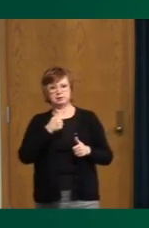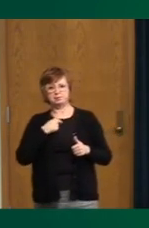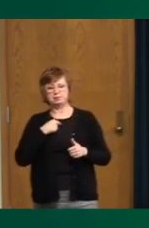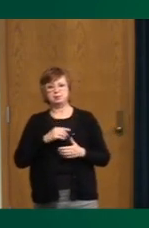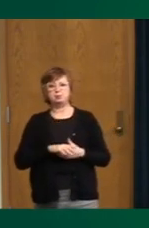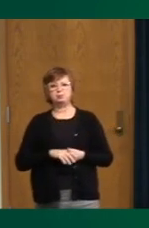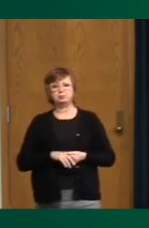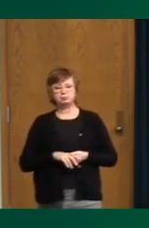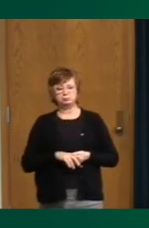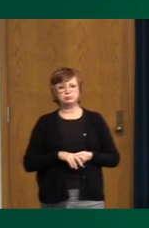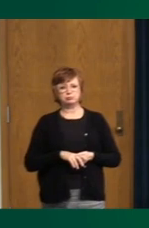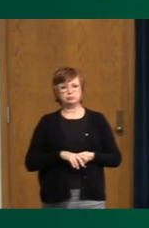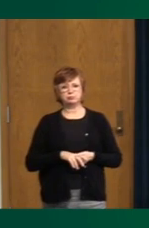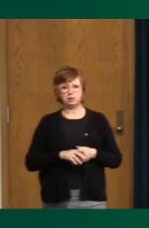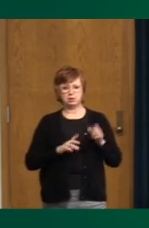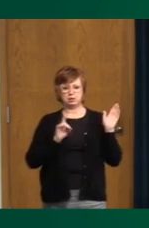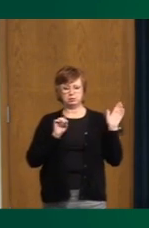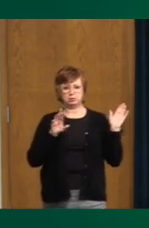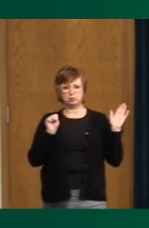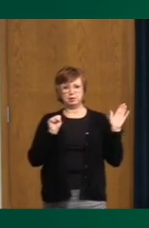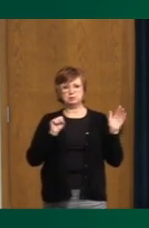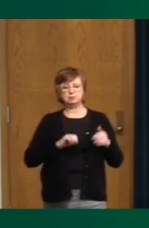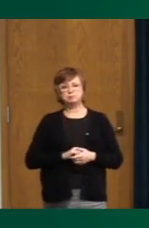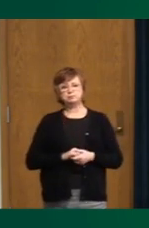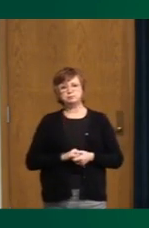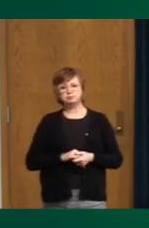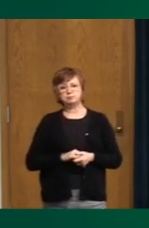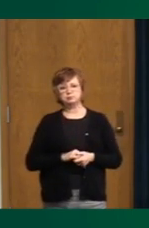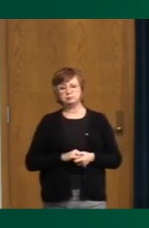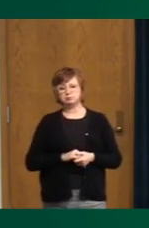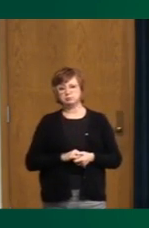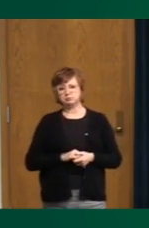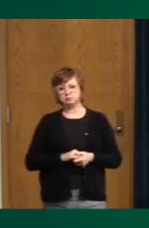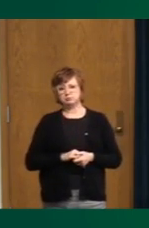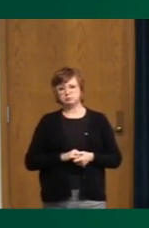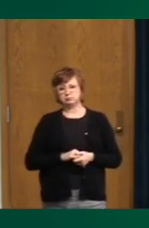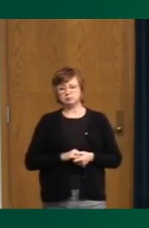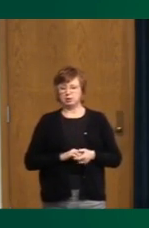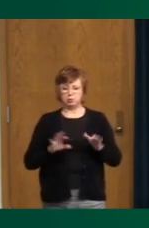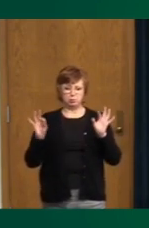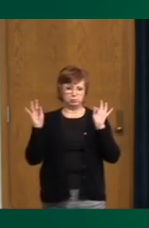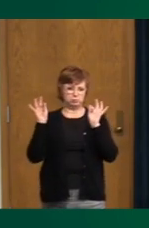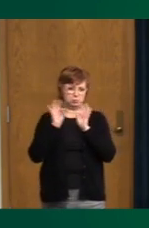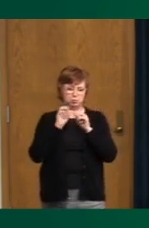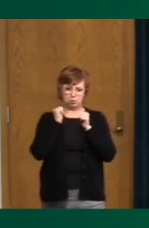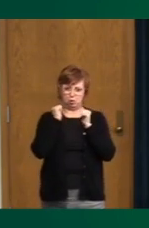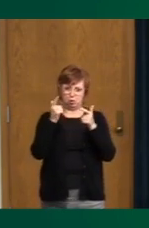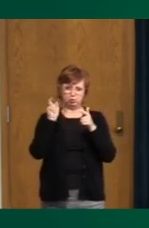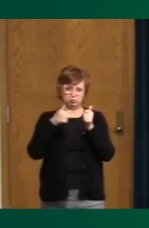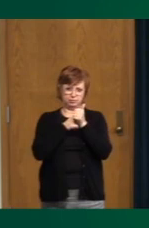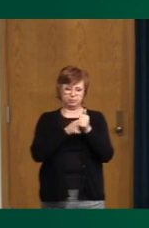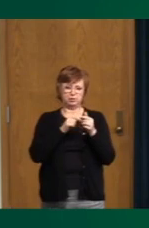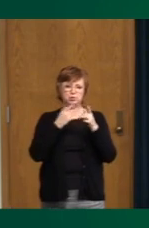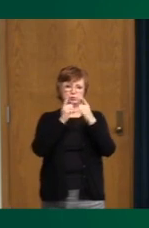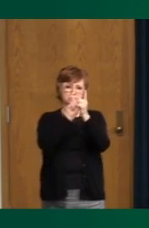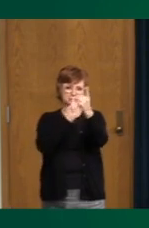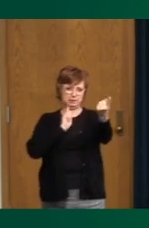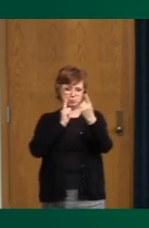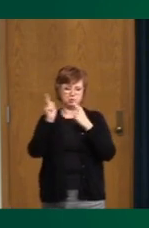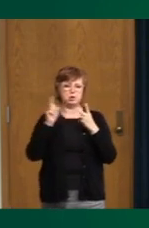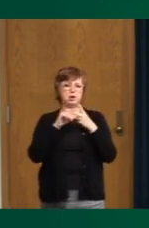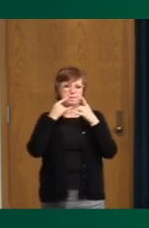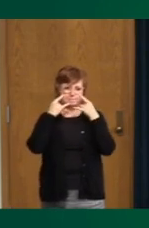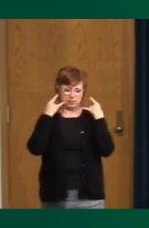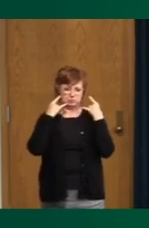certainly, for something that is what all of us should be doing, physical distancing and mask use, the expectation really is